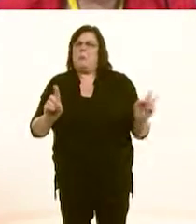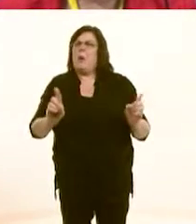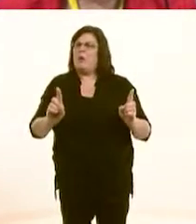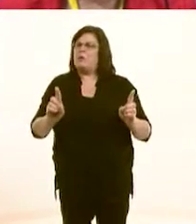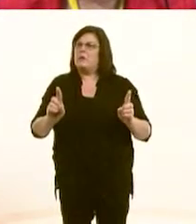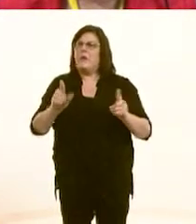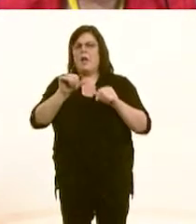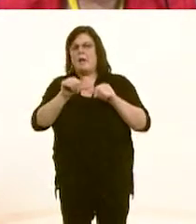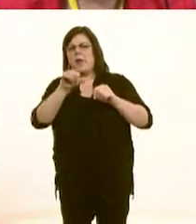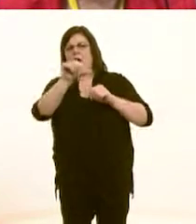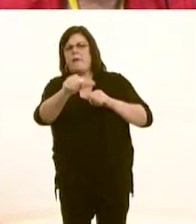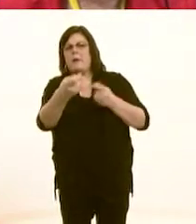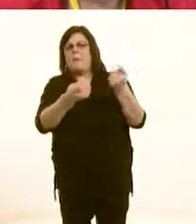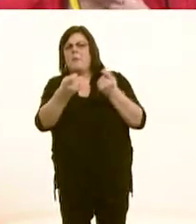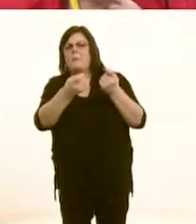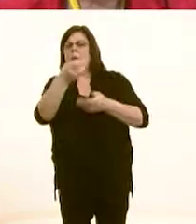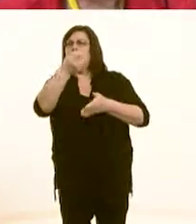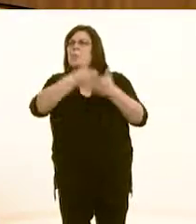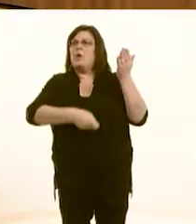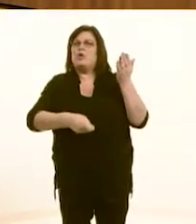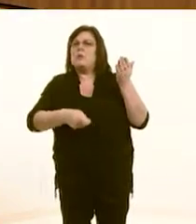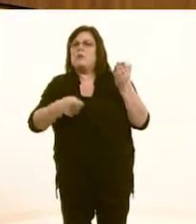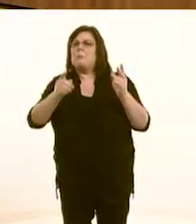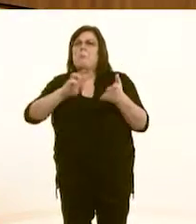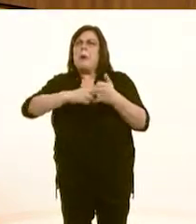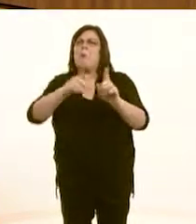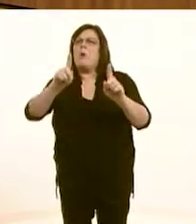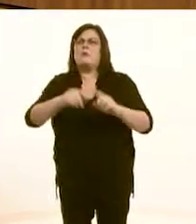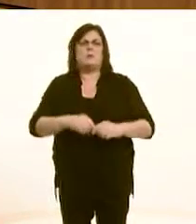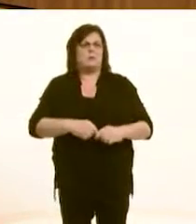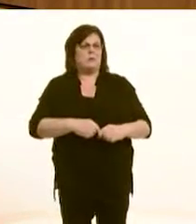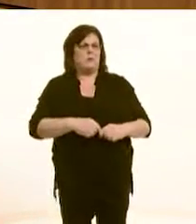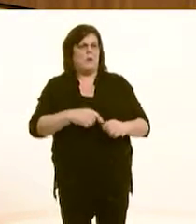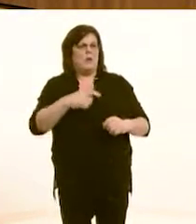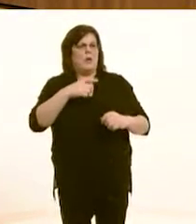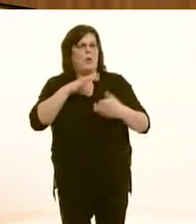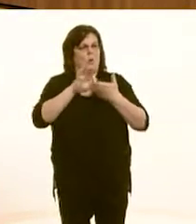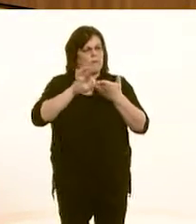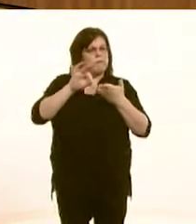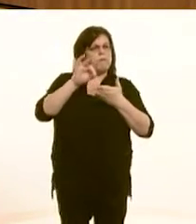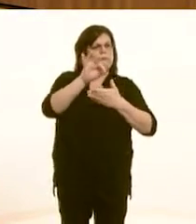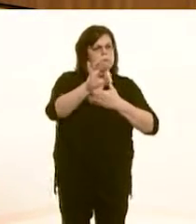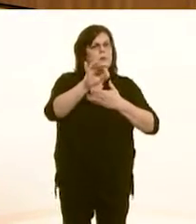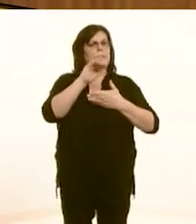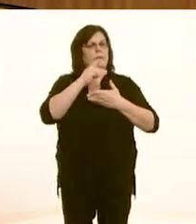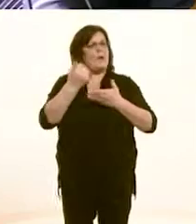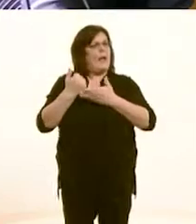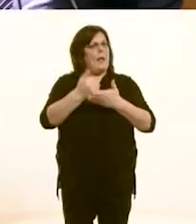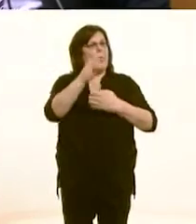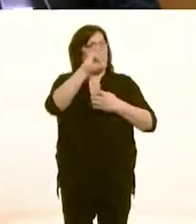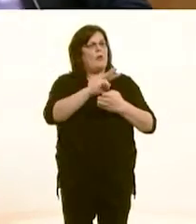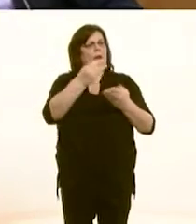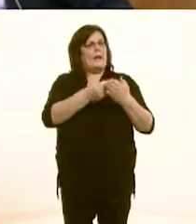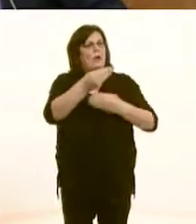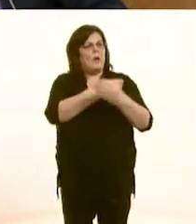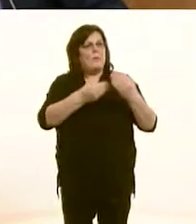after purchase to ensure that they will be delivered? £472 million is the contribution to the economy. It's odd, isn't it? Because when the airport